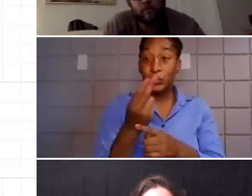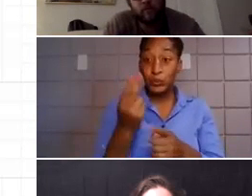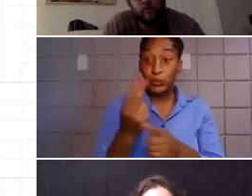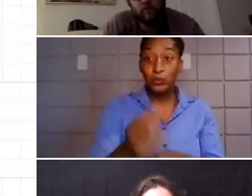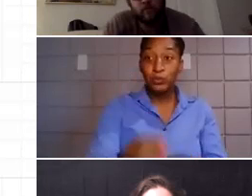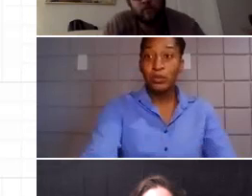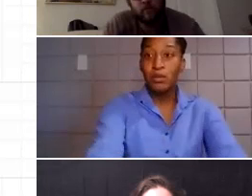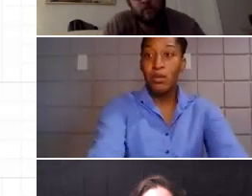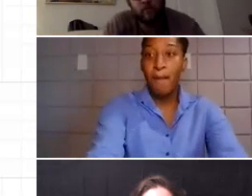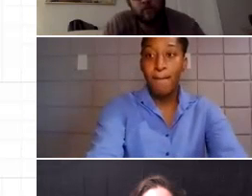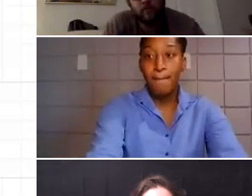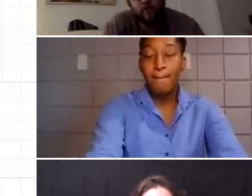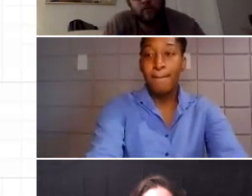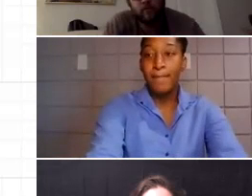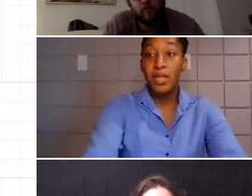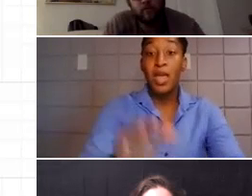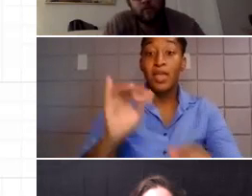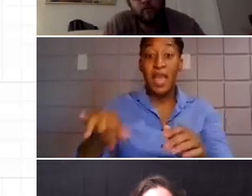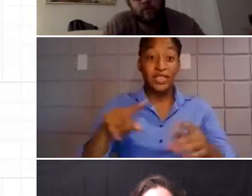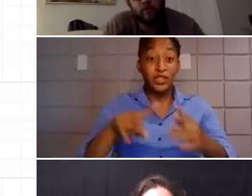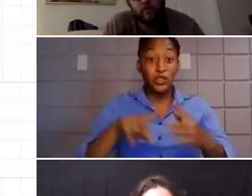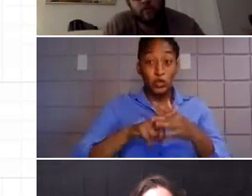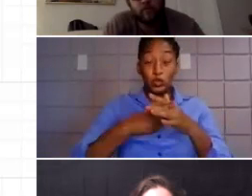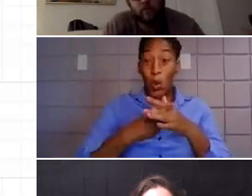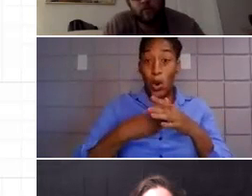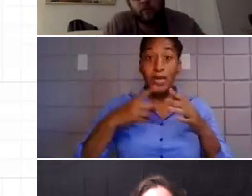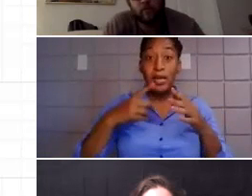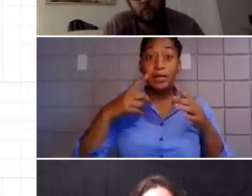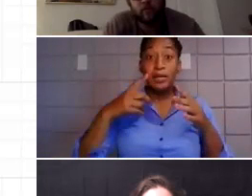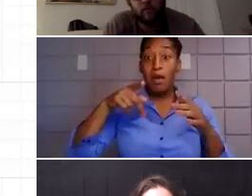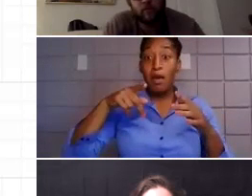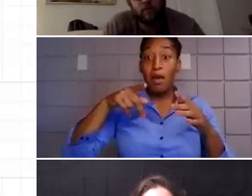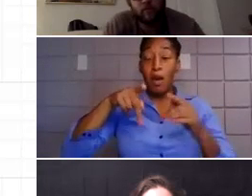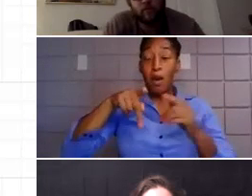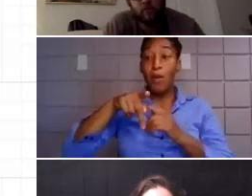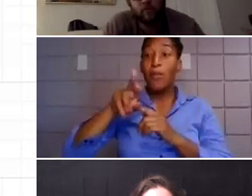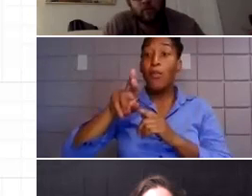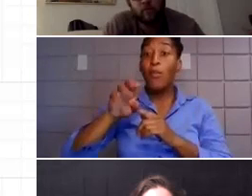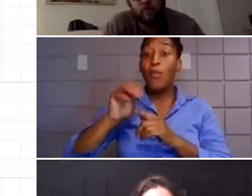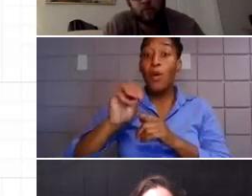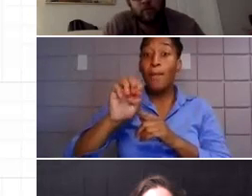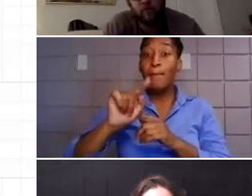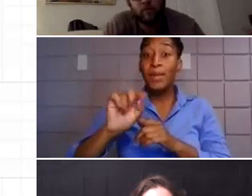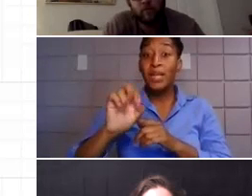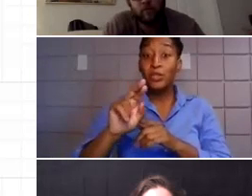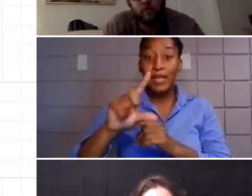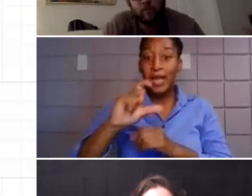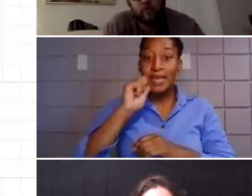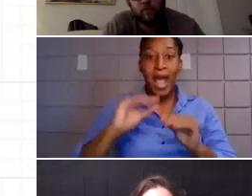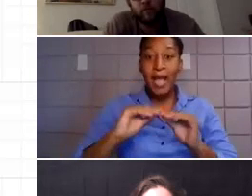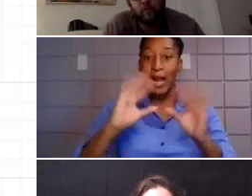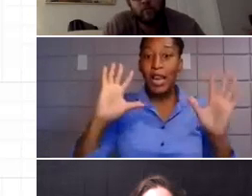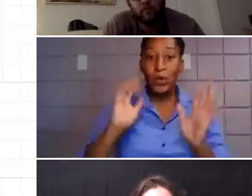parameters that won't always be explicitly given, right? Like the